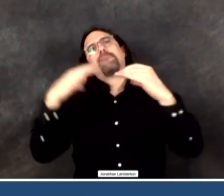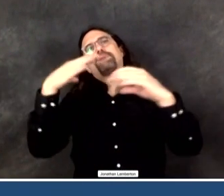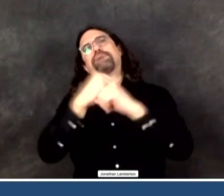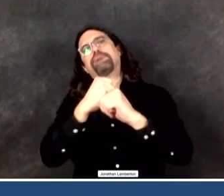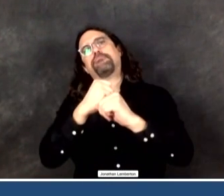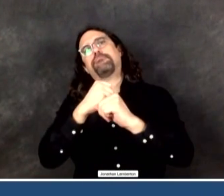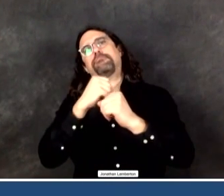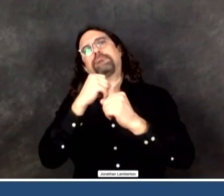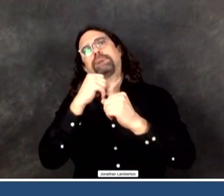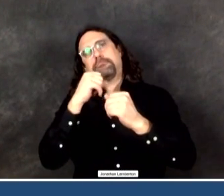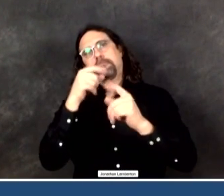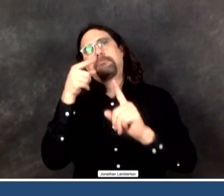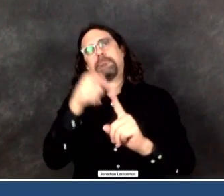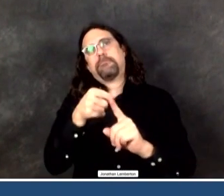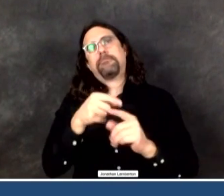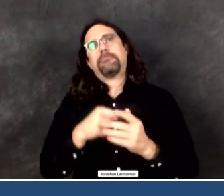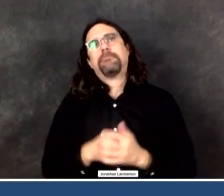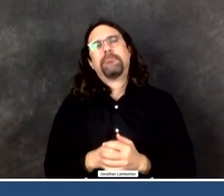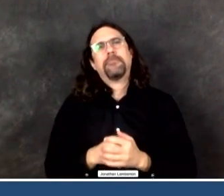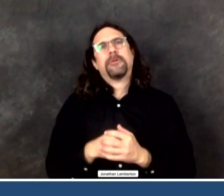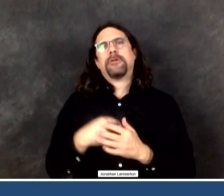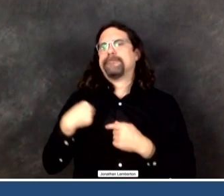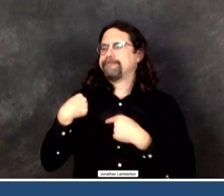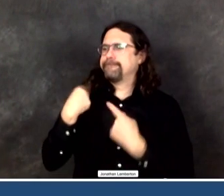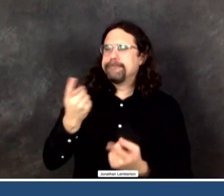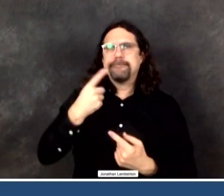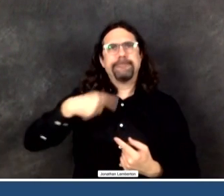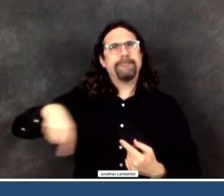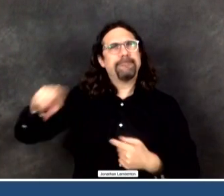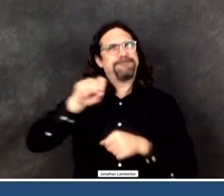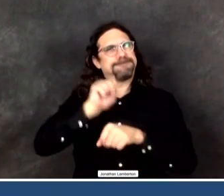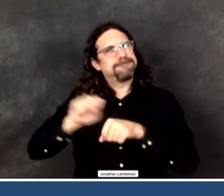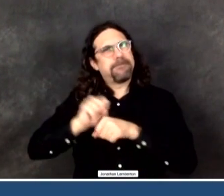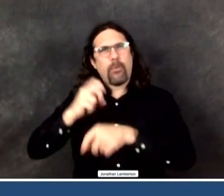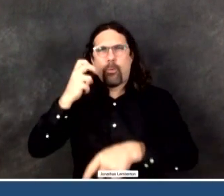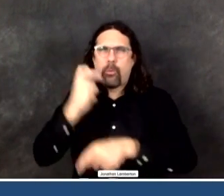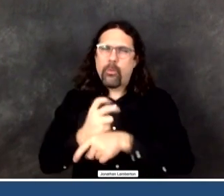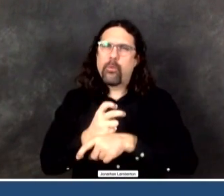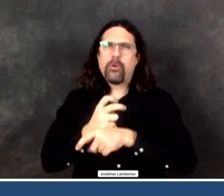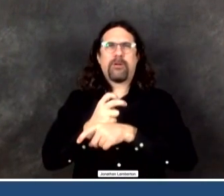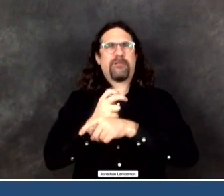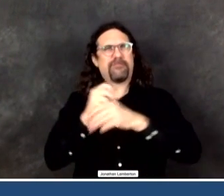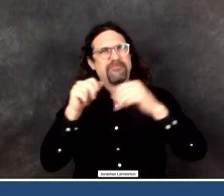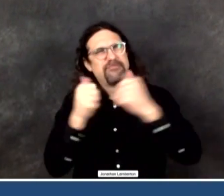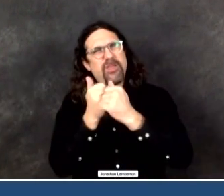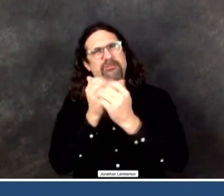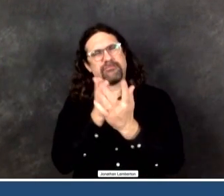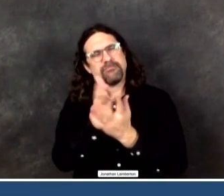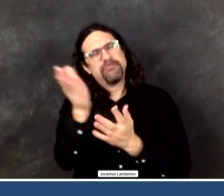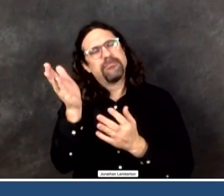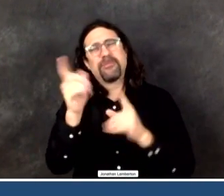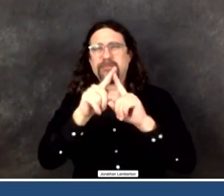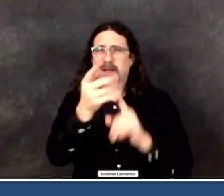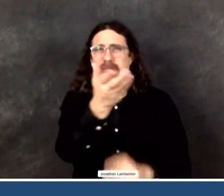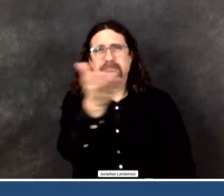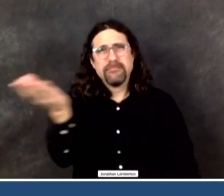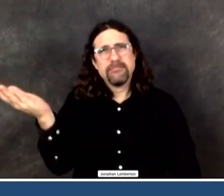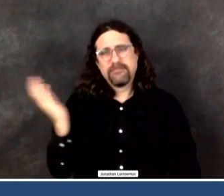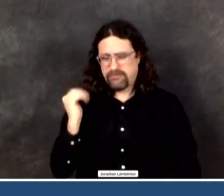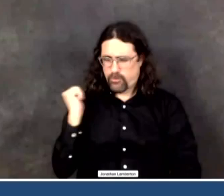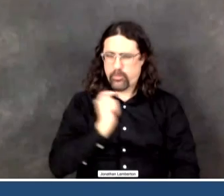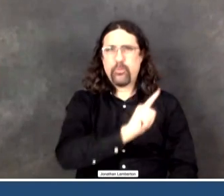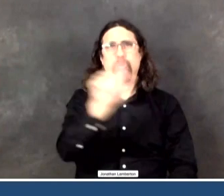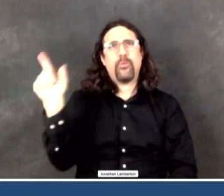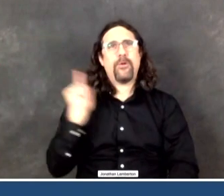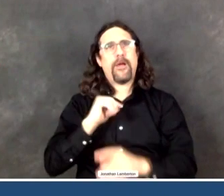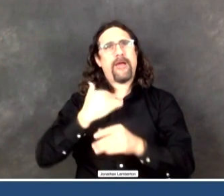is they are living out their faith. All of you are helping each other, respecting each other,